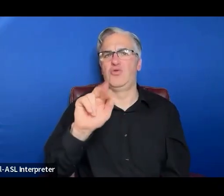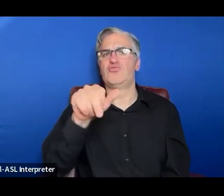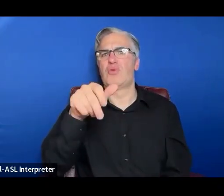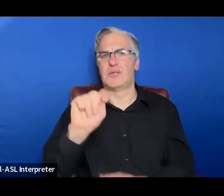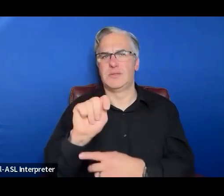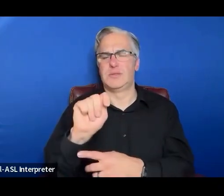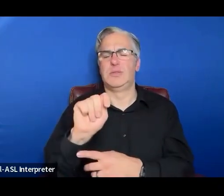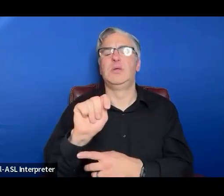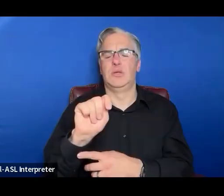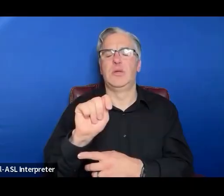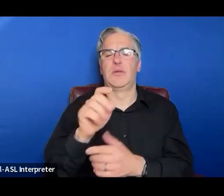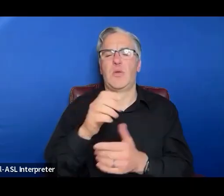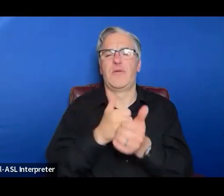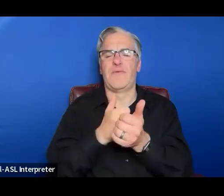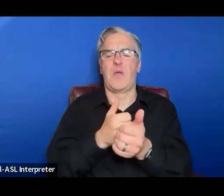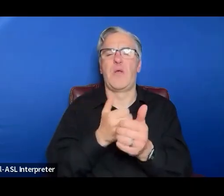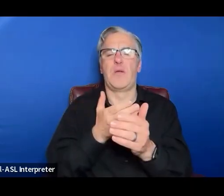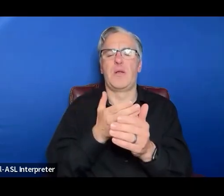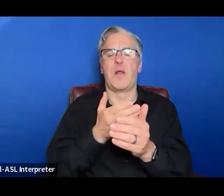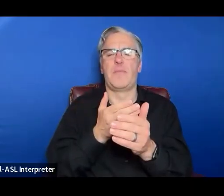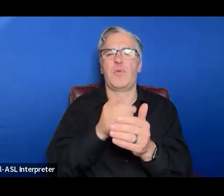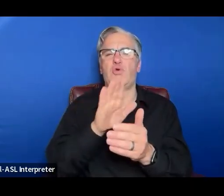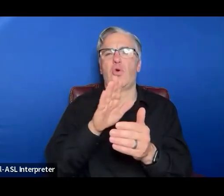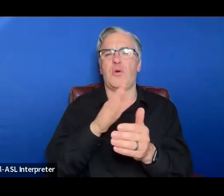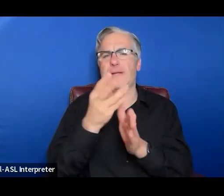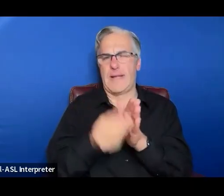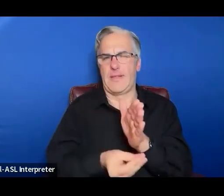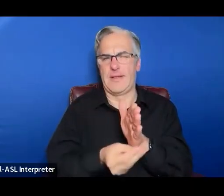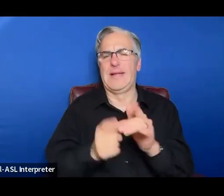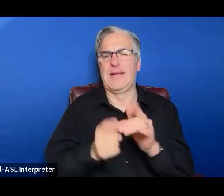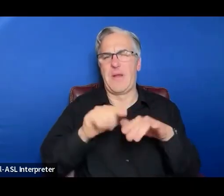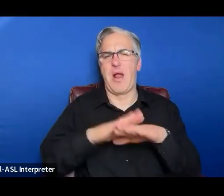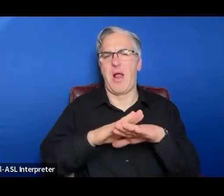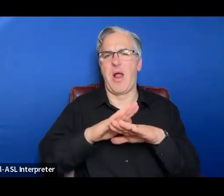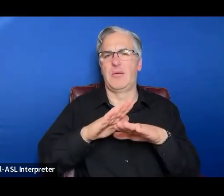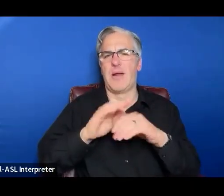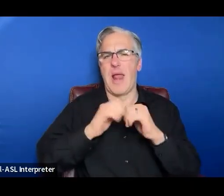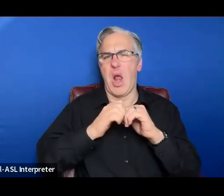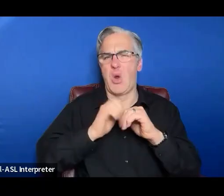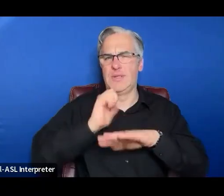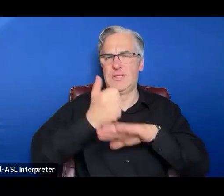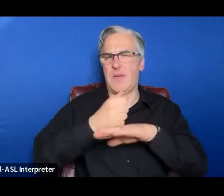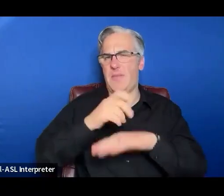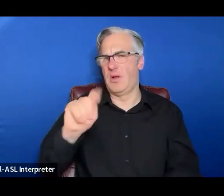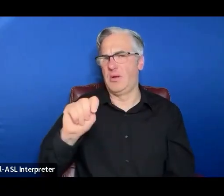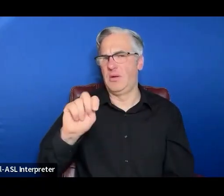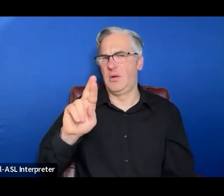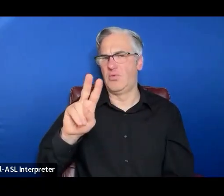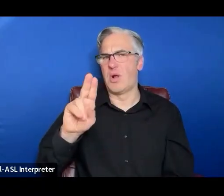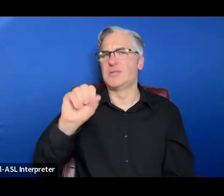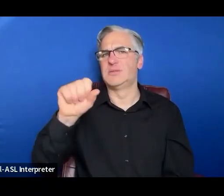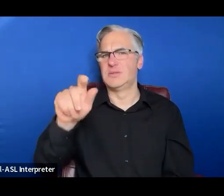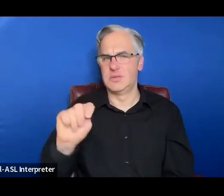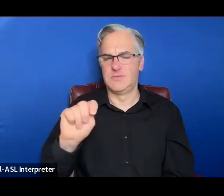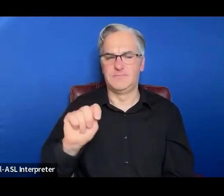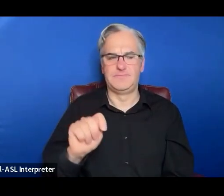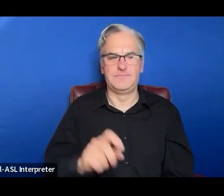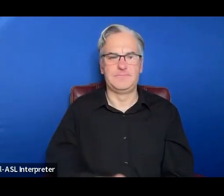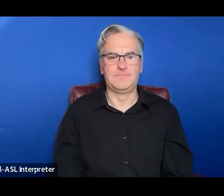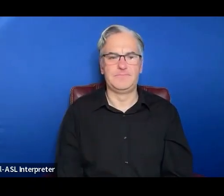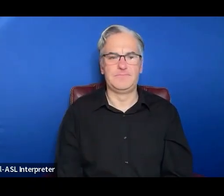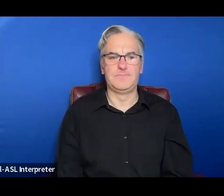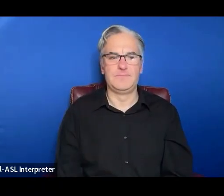your lifetime and death, depending on what kind of trust you have. Let's go to the next slide, which you can guess already is